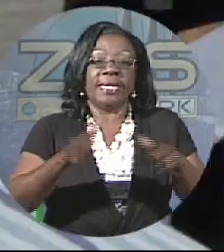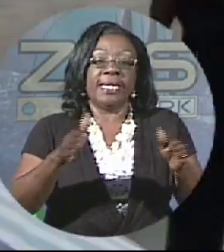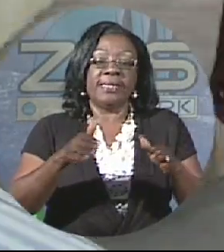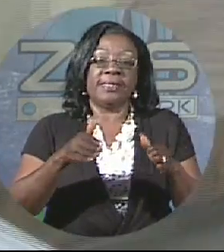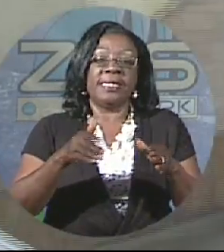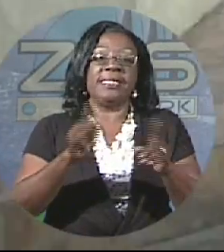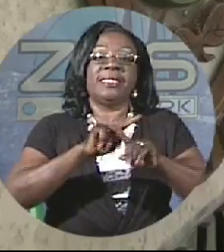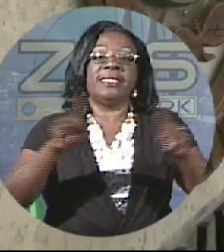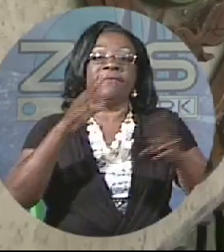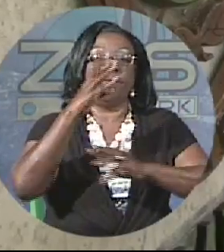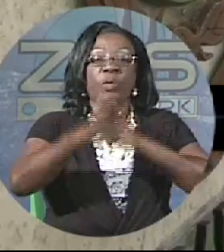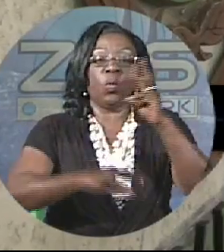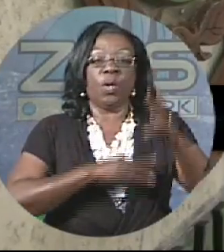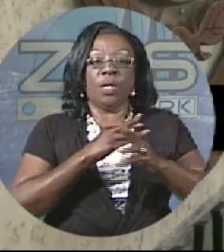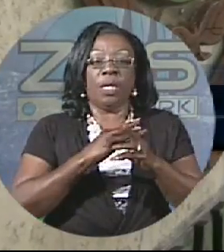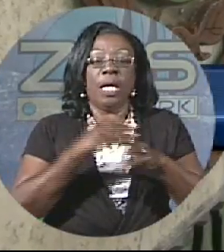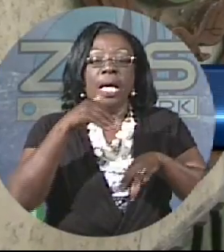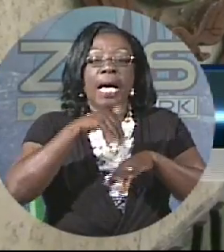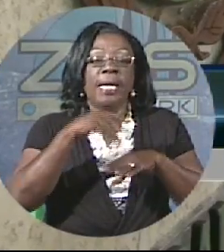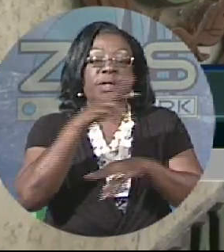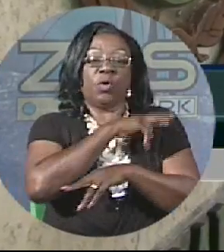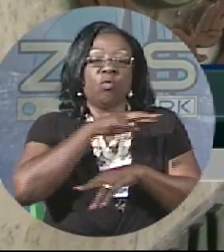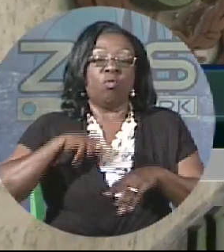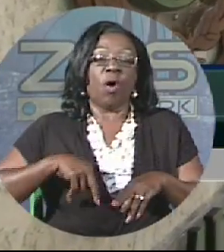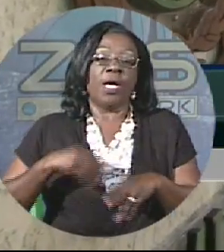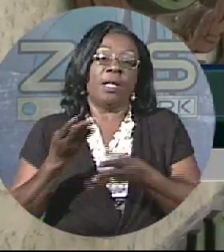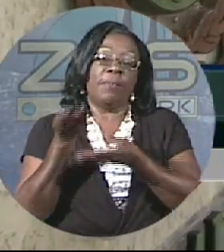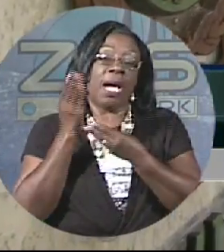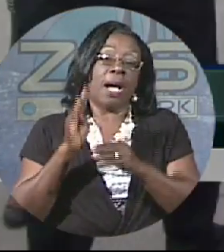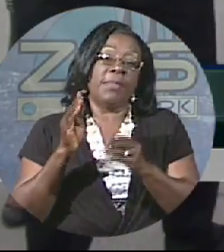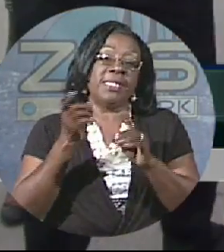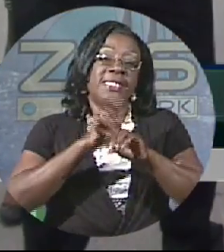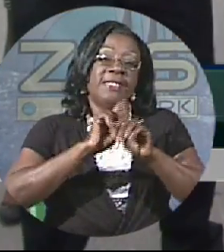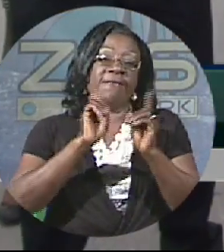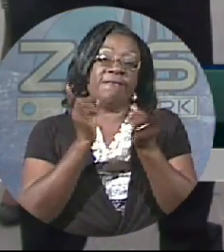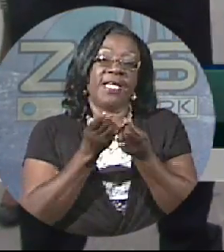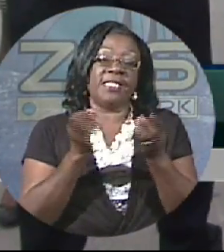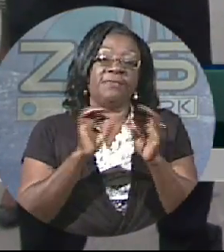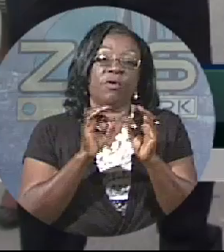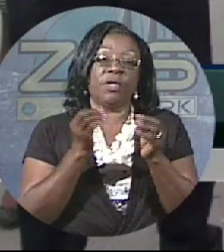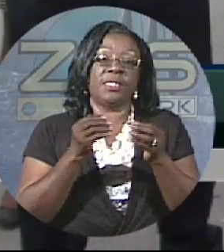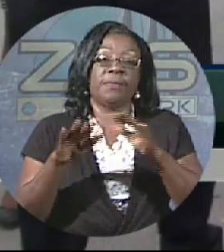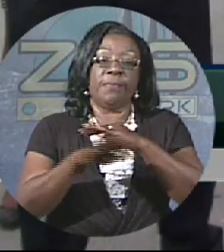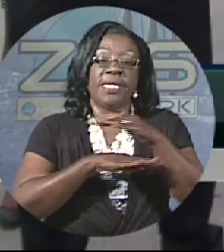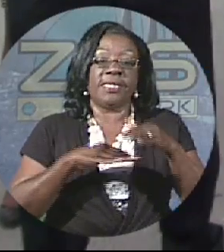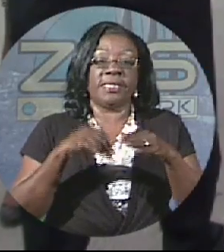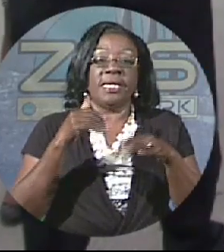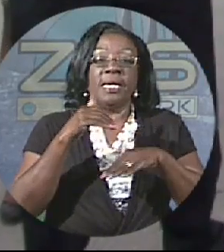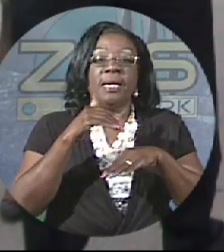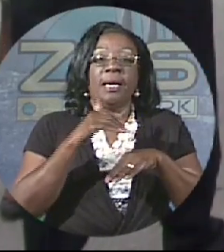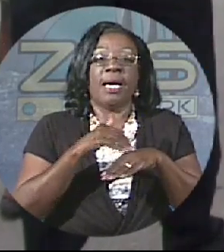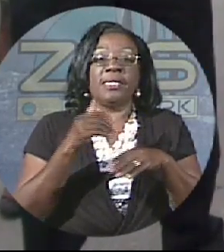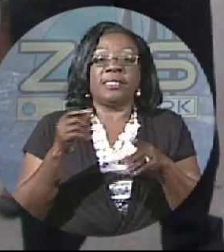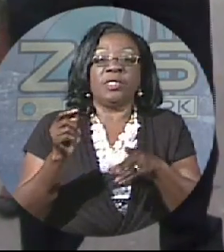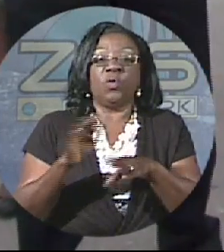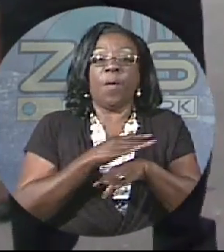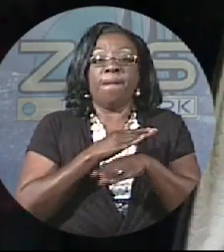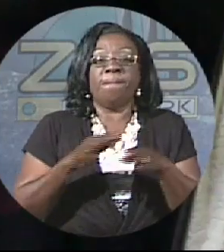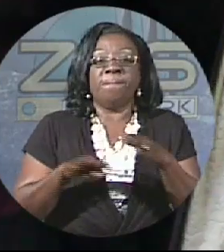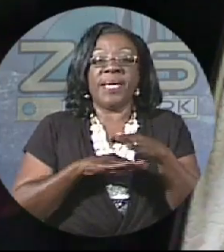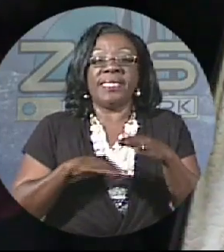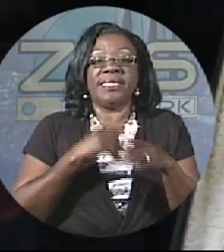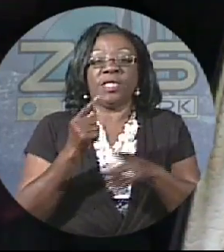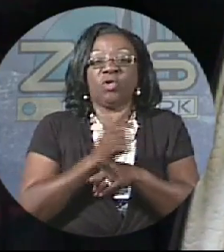a different world at the Royal Bahamas Defense Force base at Coral Harbor as recruit basic training is affected.